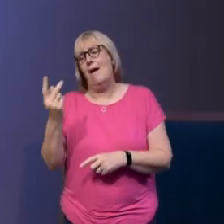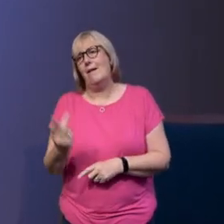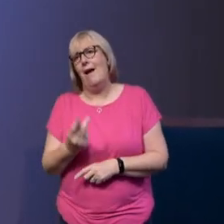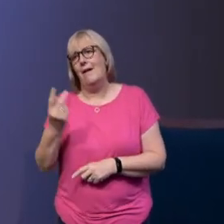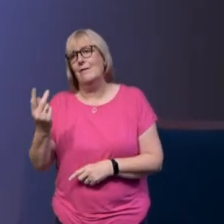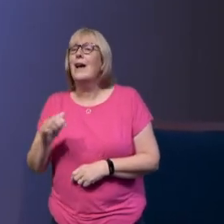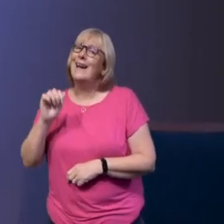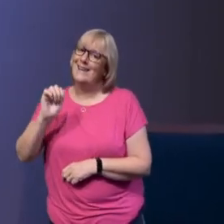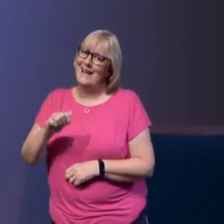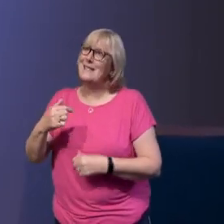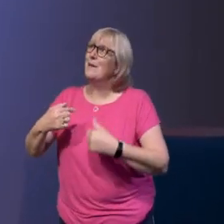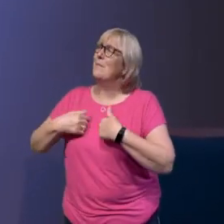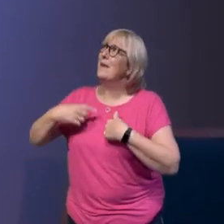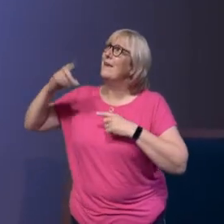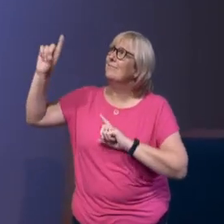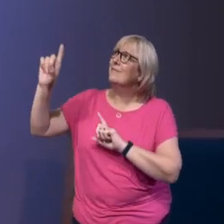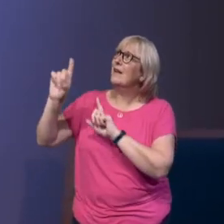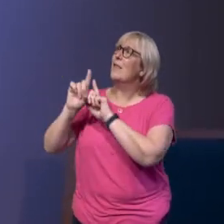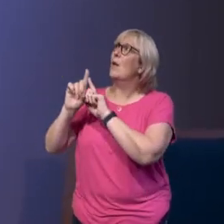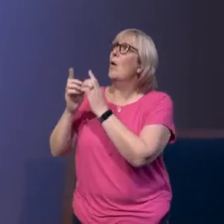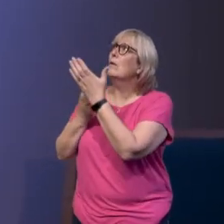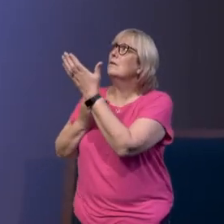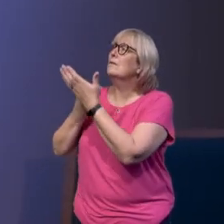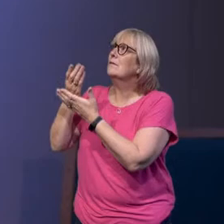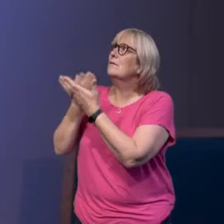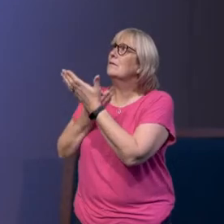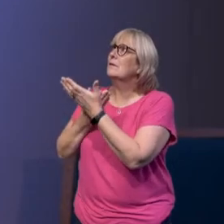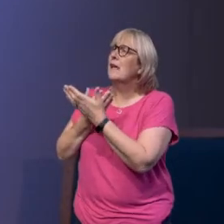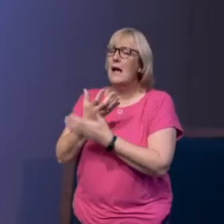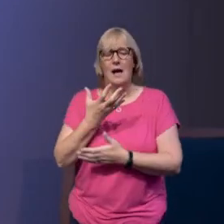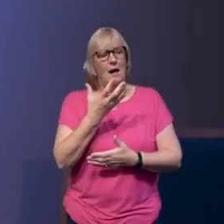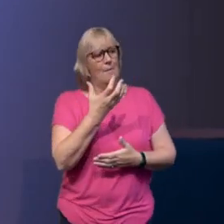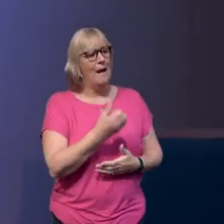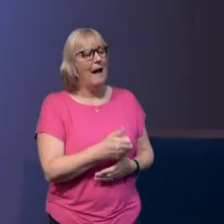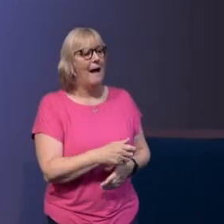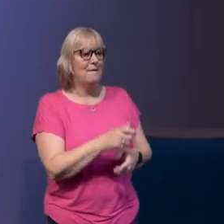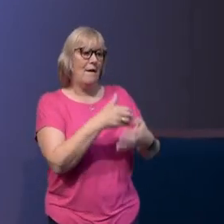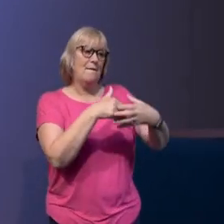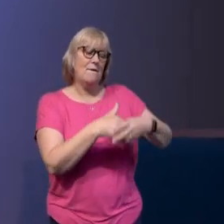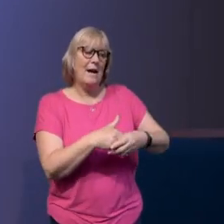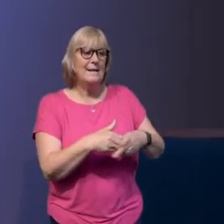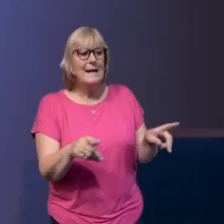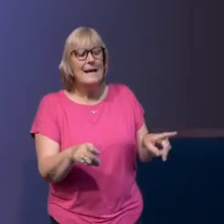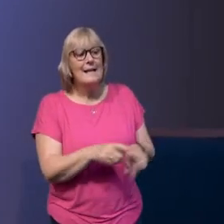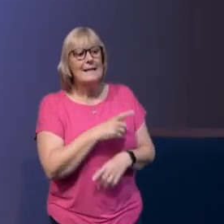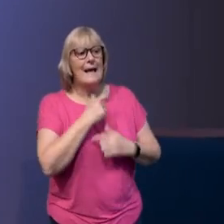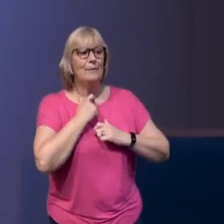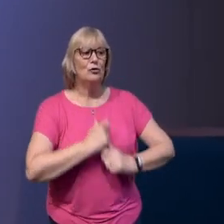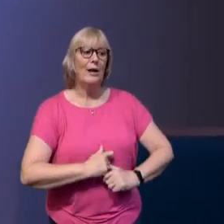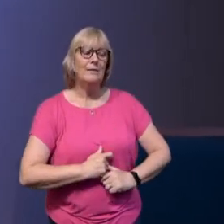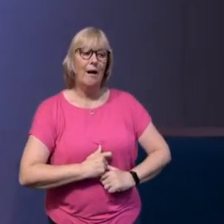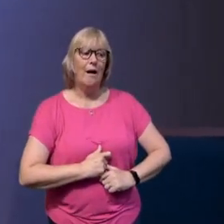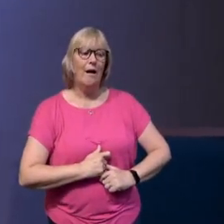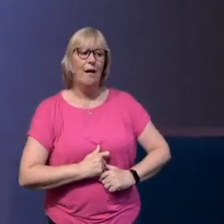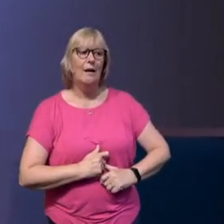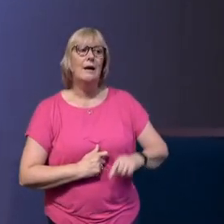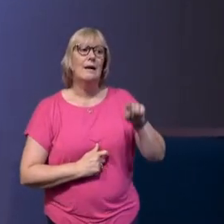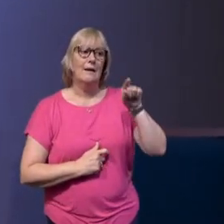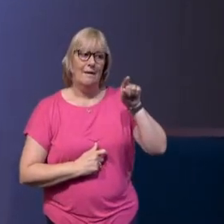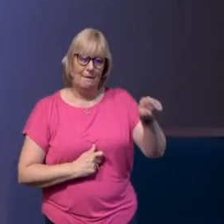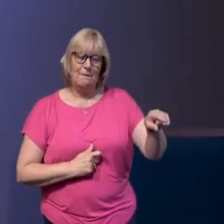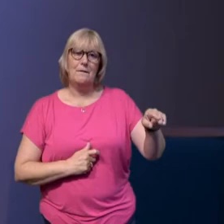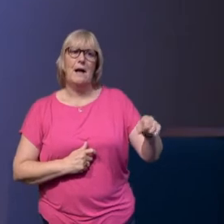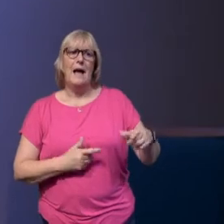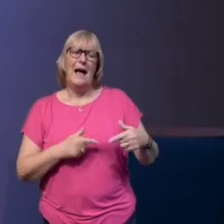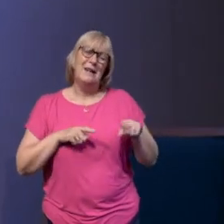between me and the Lord, but it is good to find a trusted same-sex person that you can say, please, I'm trying to